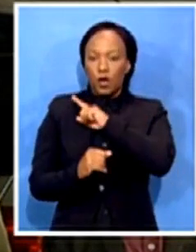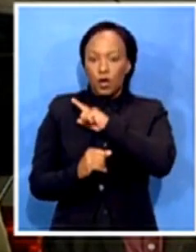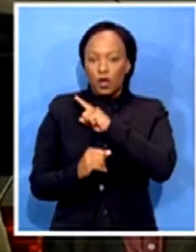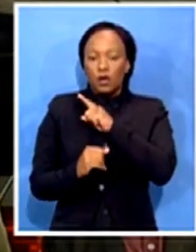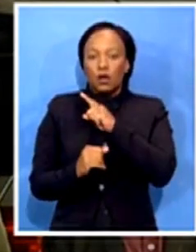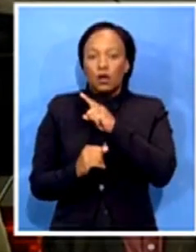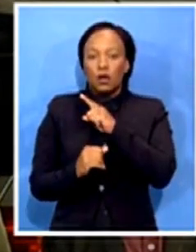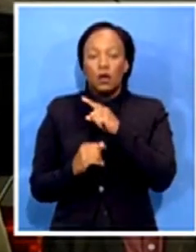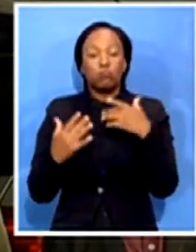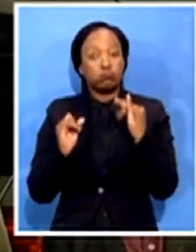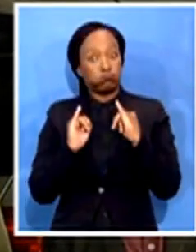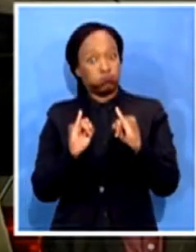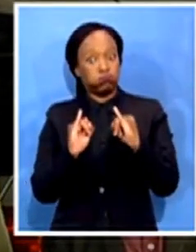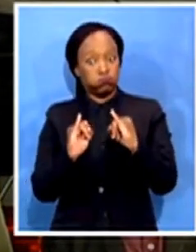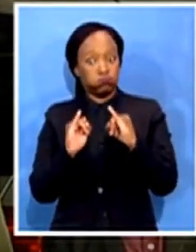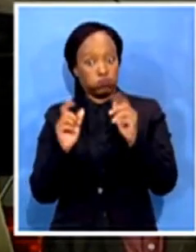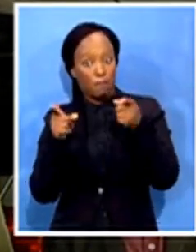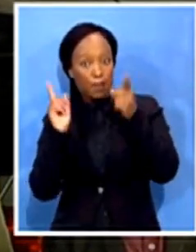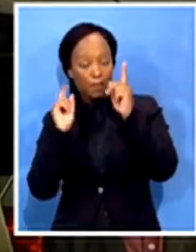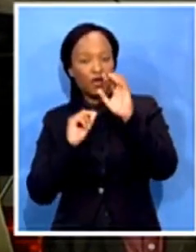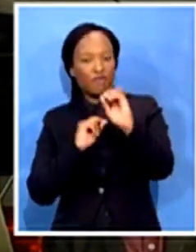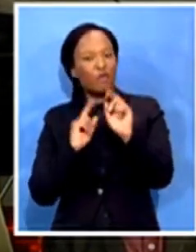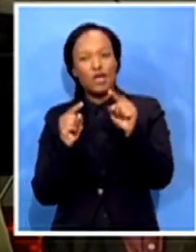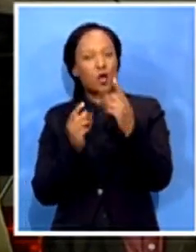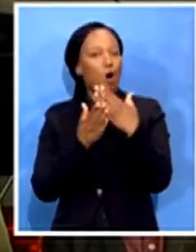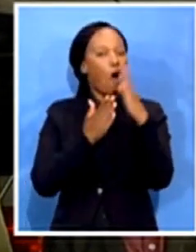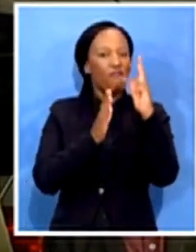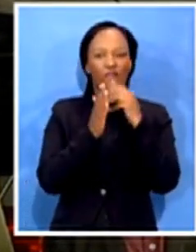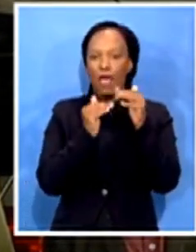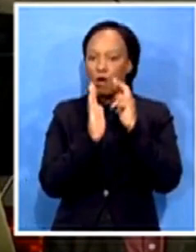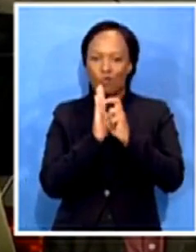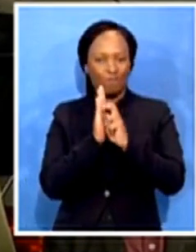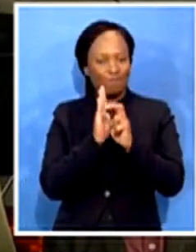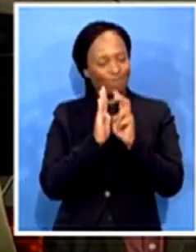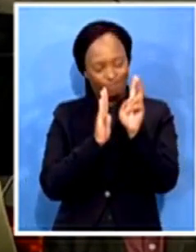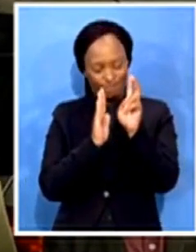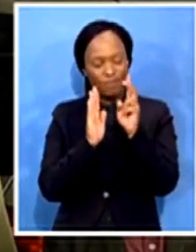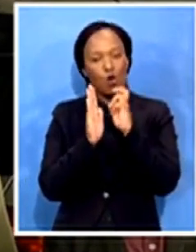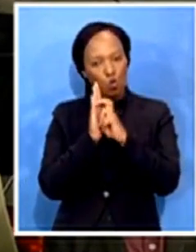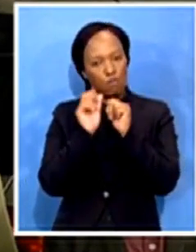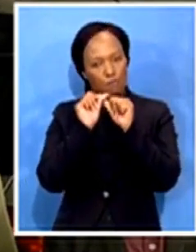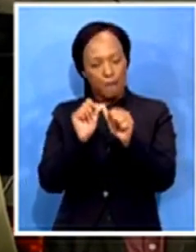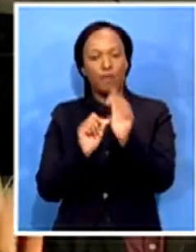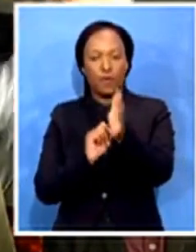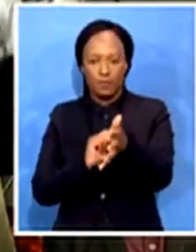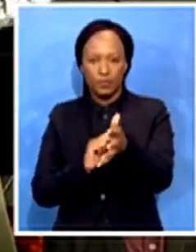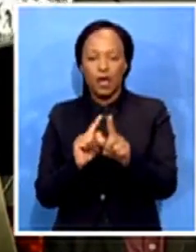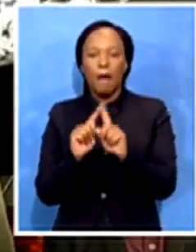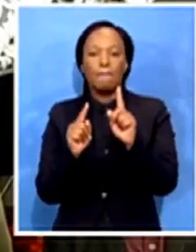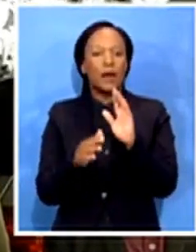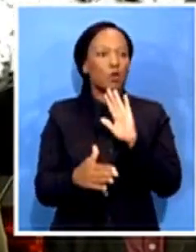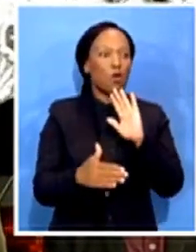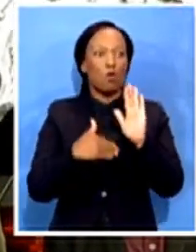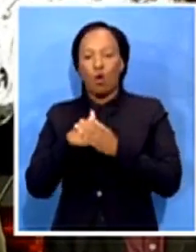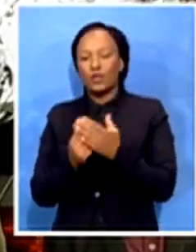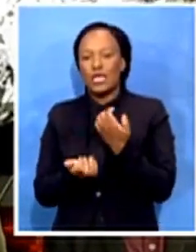support lifting restrictions. But we will not also call for the closure of the economy. We will not support